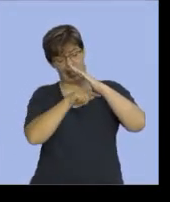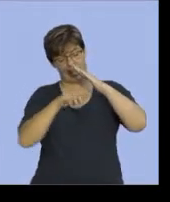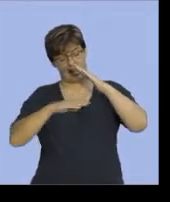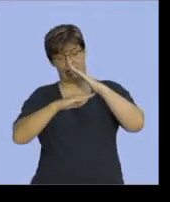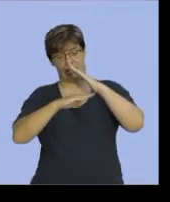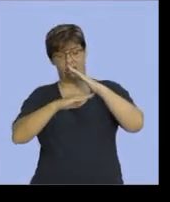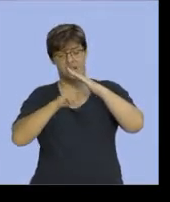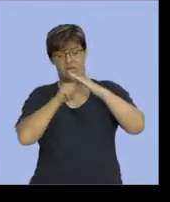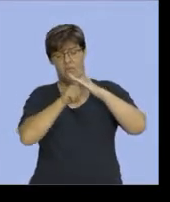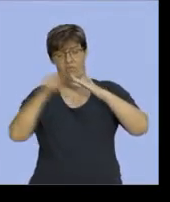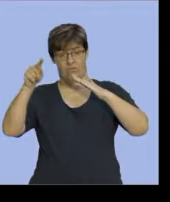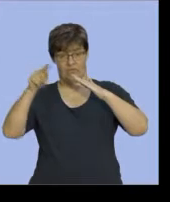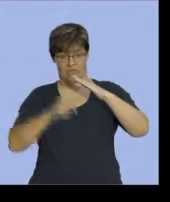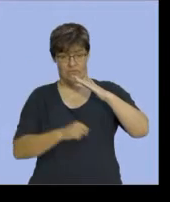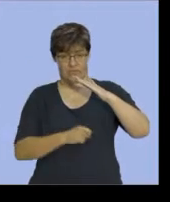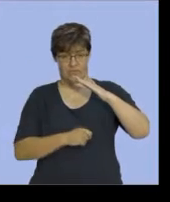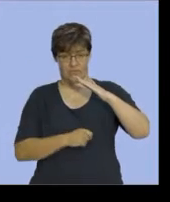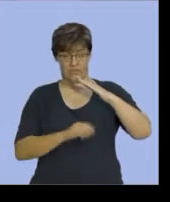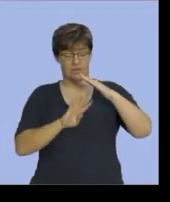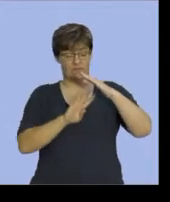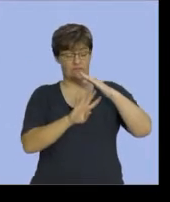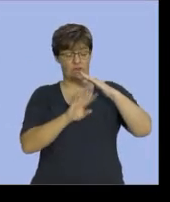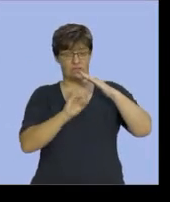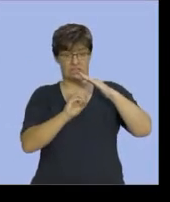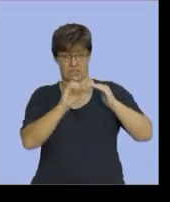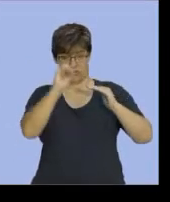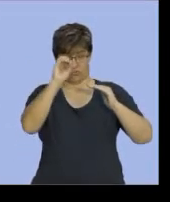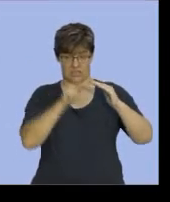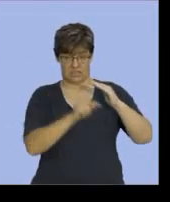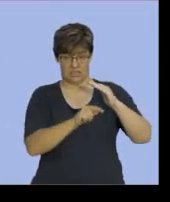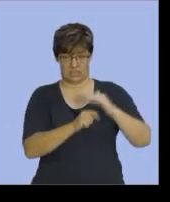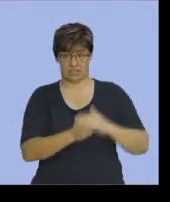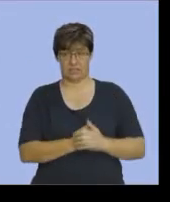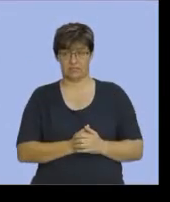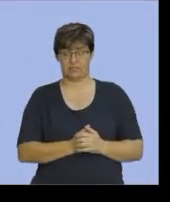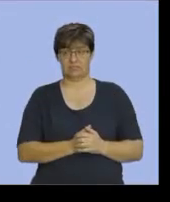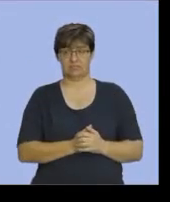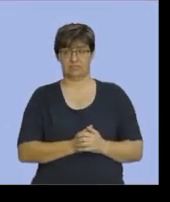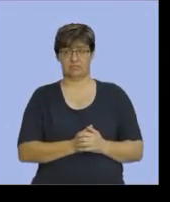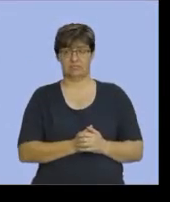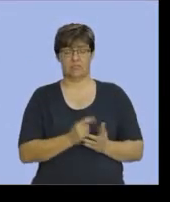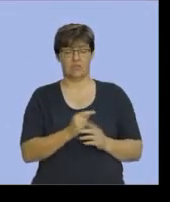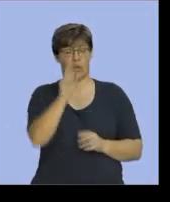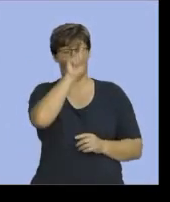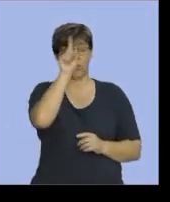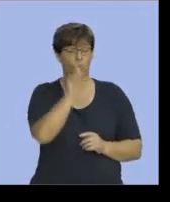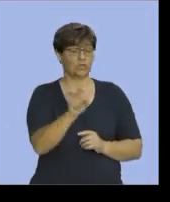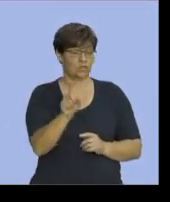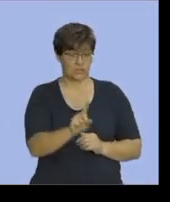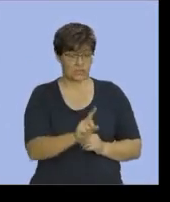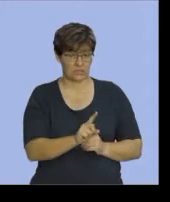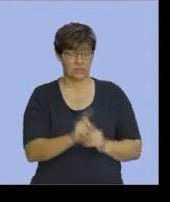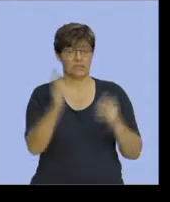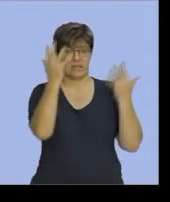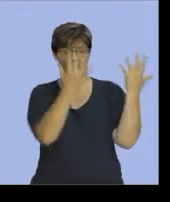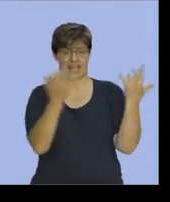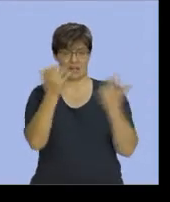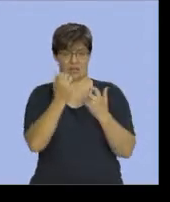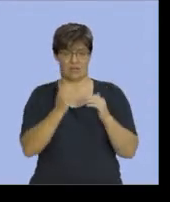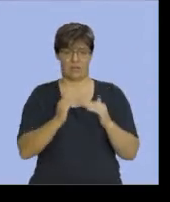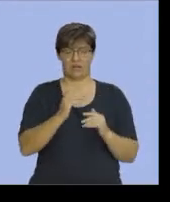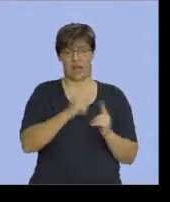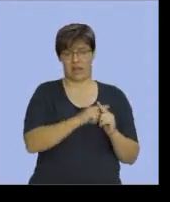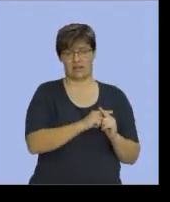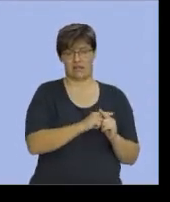the horizontal at the bottom station, which is 40 degrees, you can see from that. Then the big question will